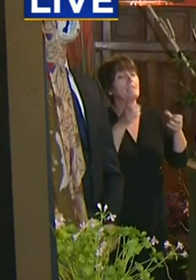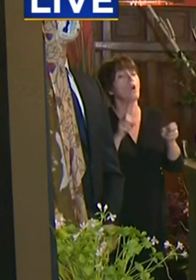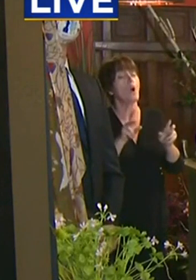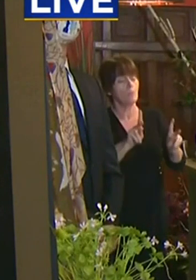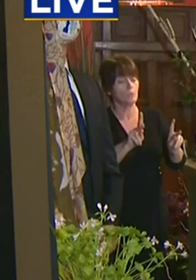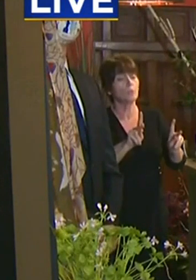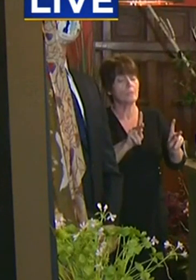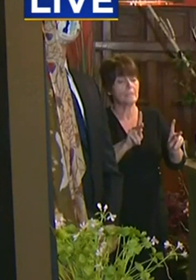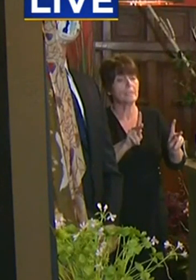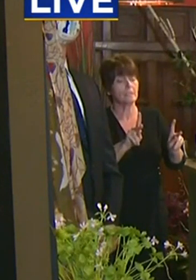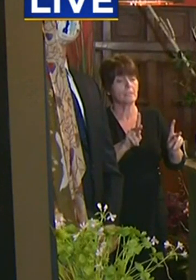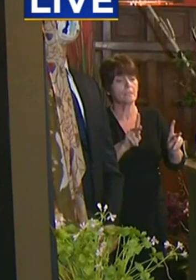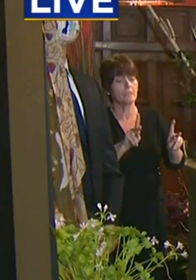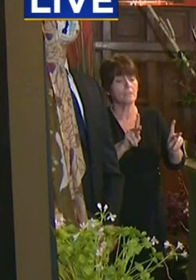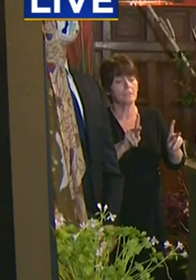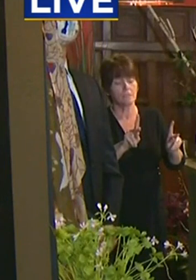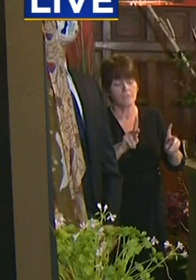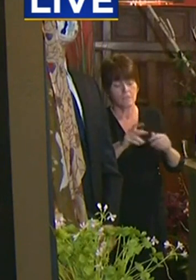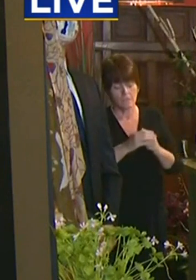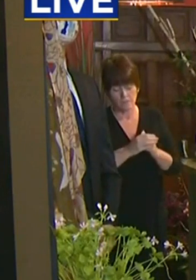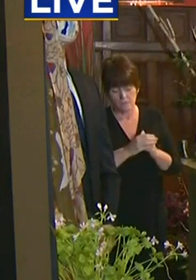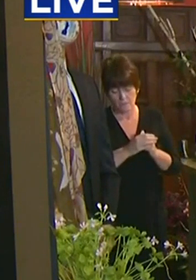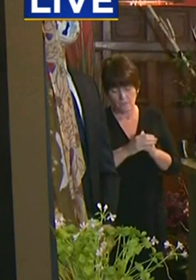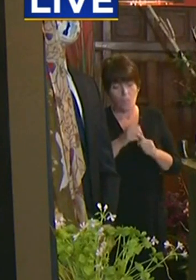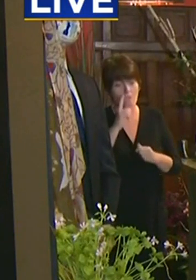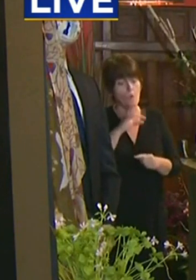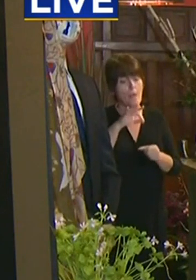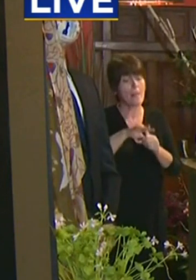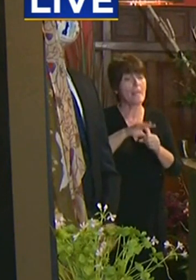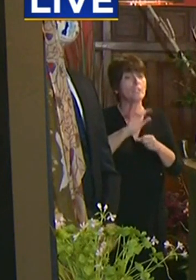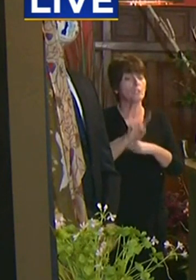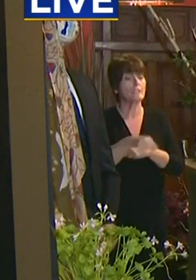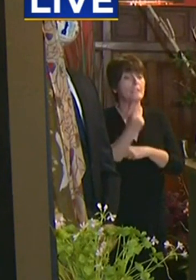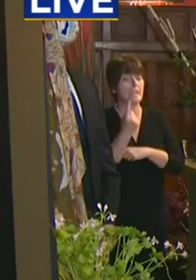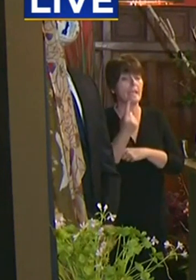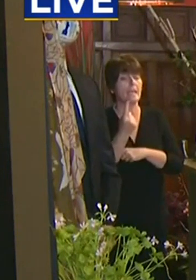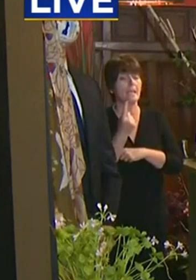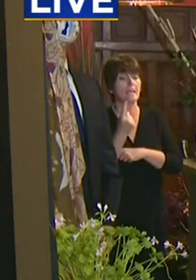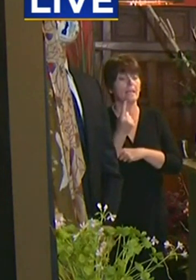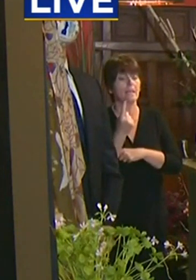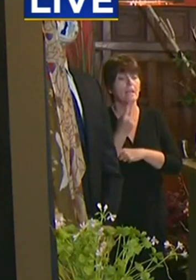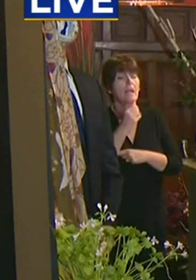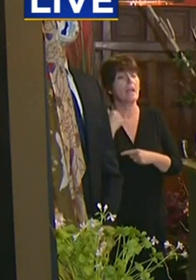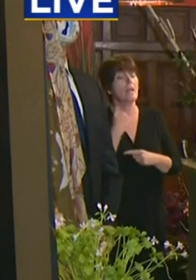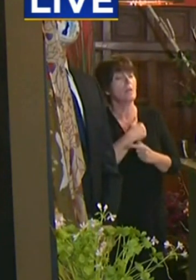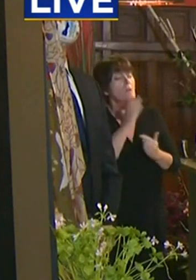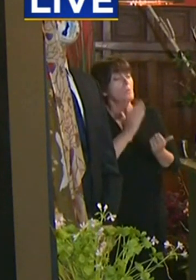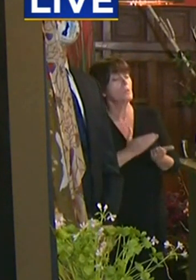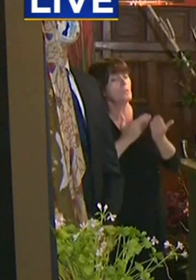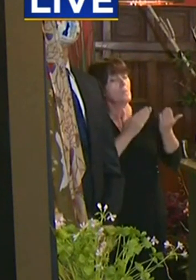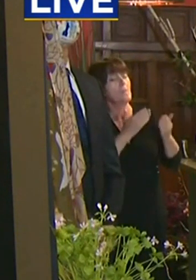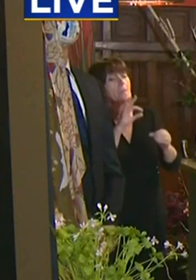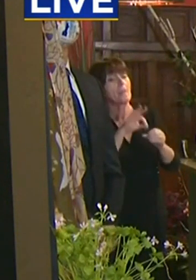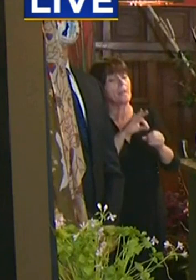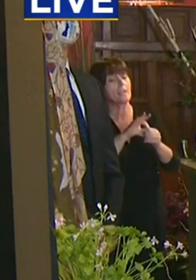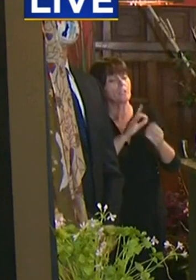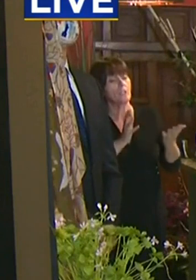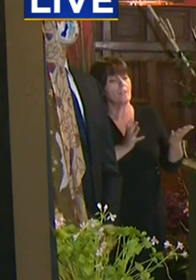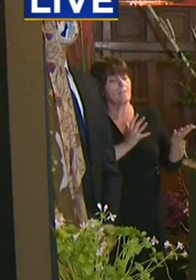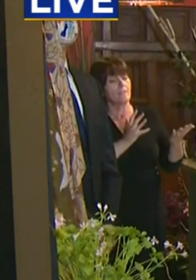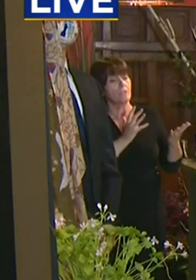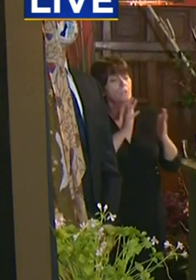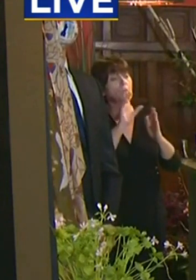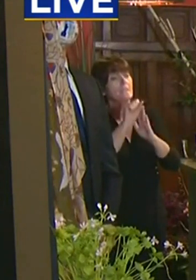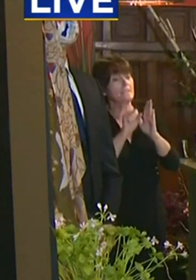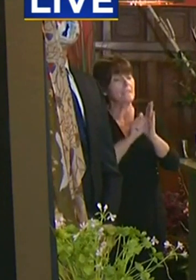as possible, both on and before Election Day. And on this note, I'll just suggest that elections officials at the state and